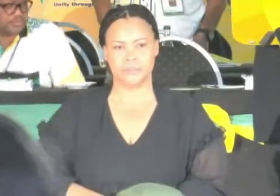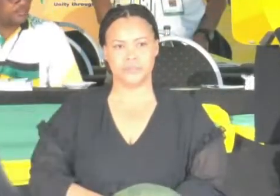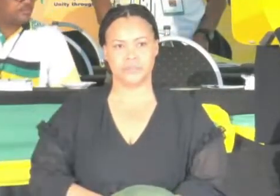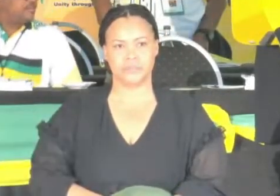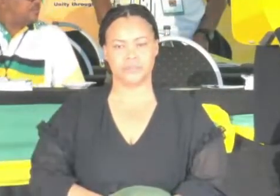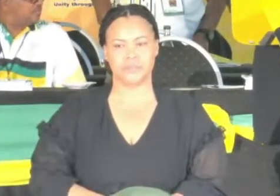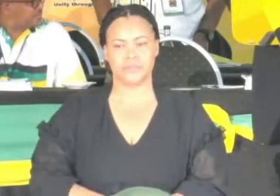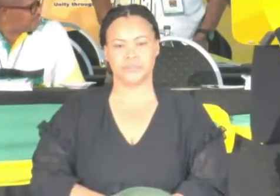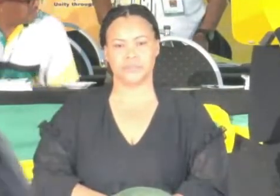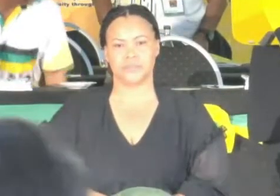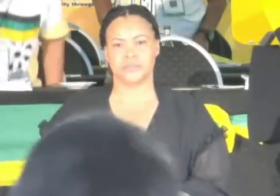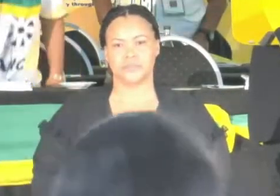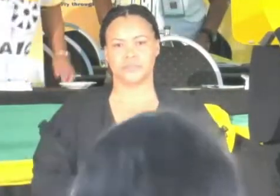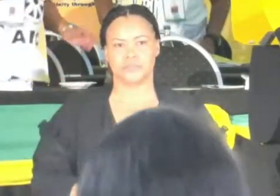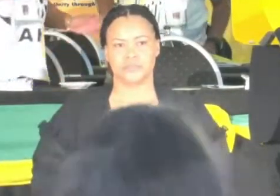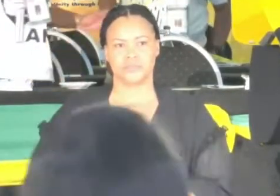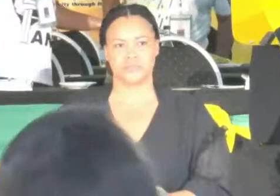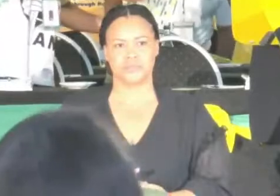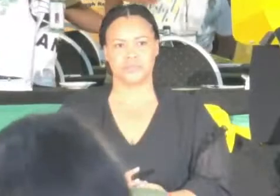normally